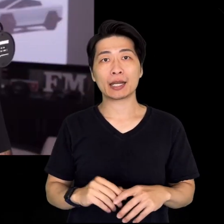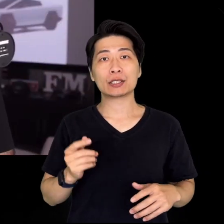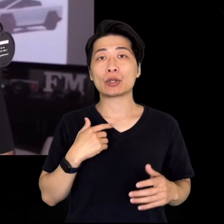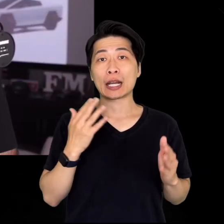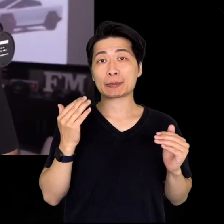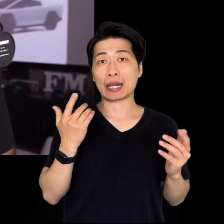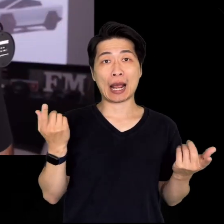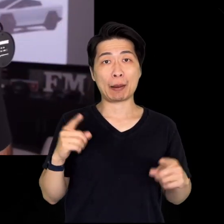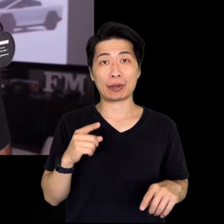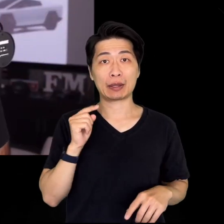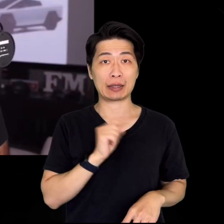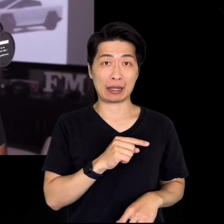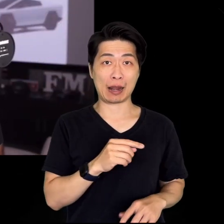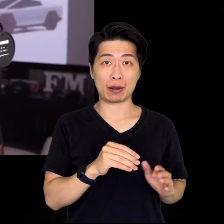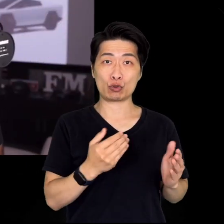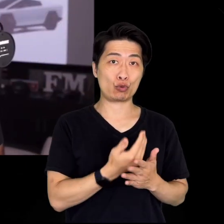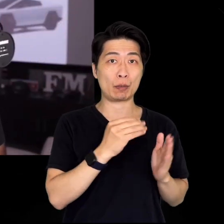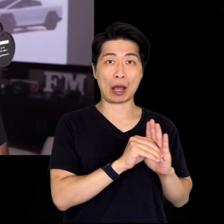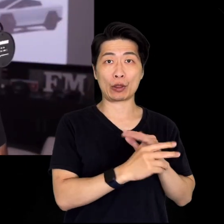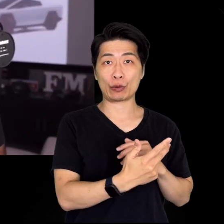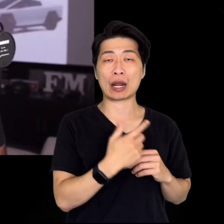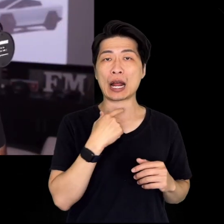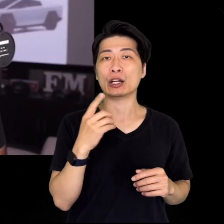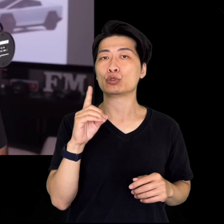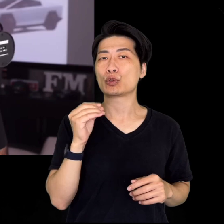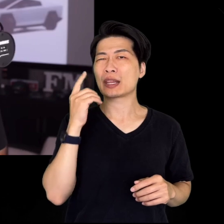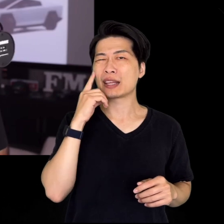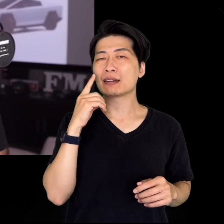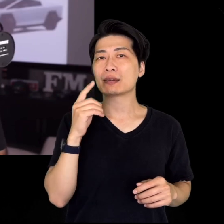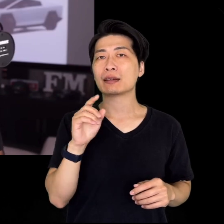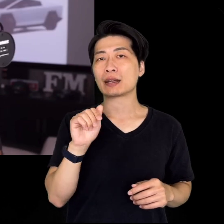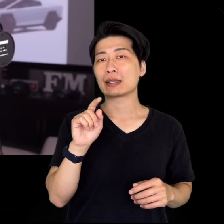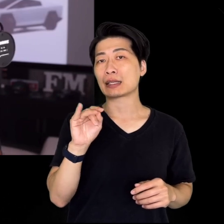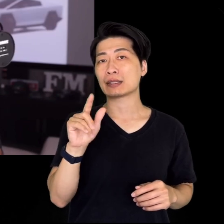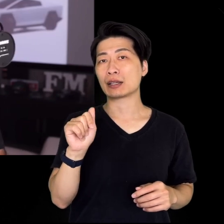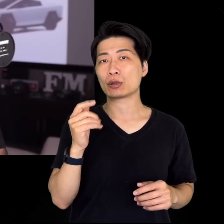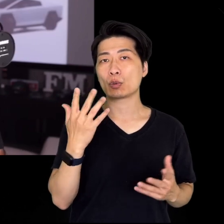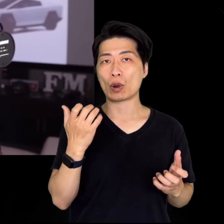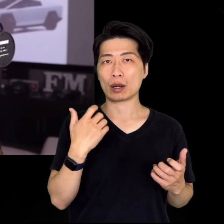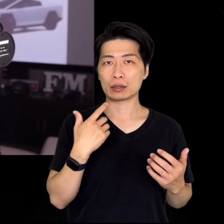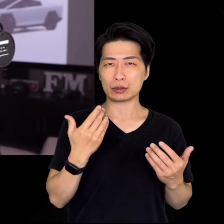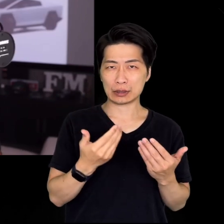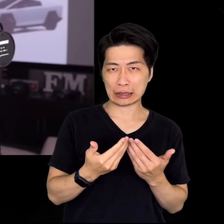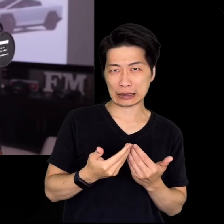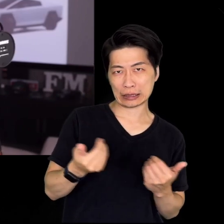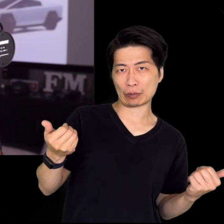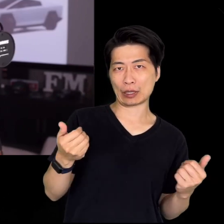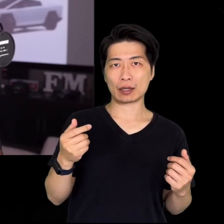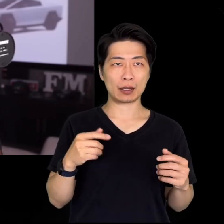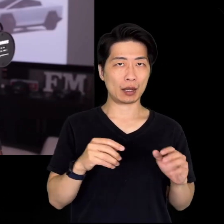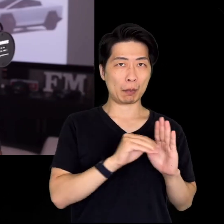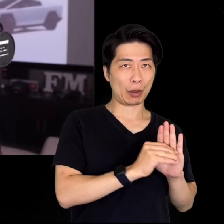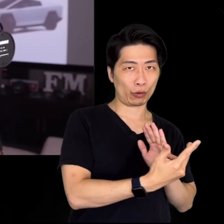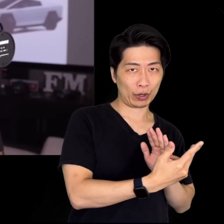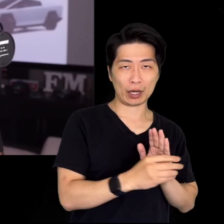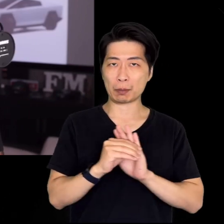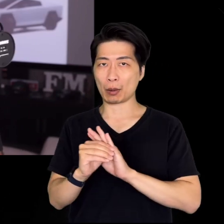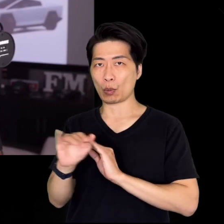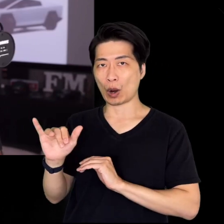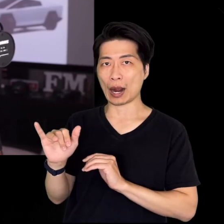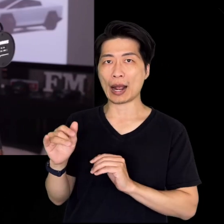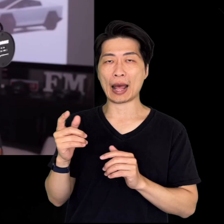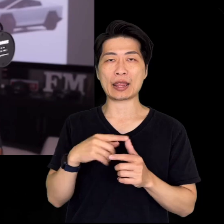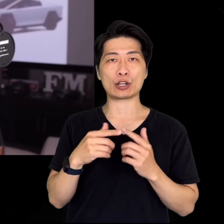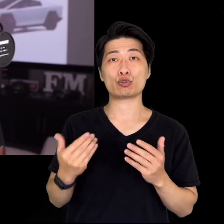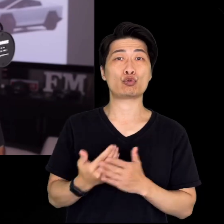So what I expect to happen with this model is I do think that Tesla is aiming to differentiate the Model 3 and the Model